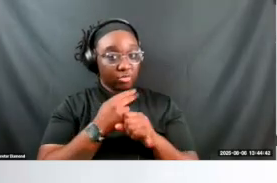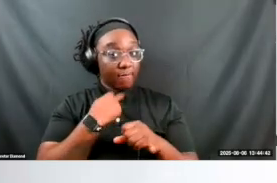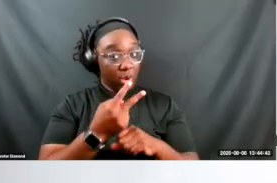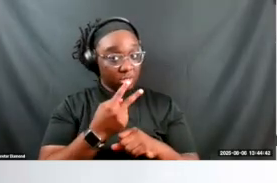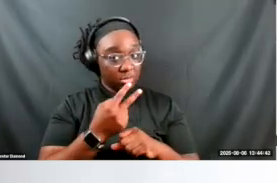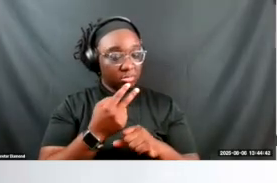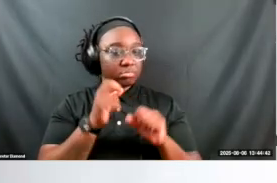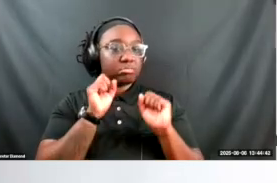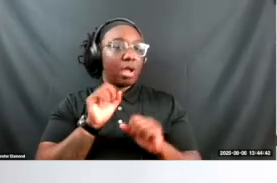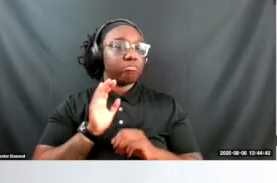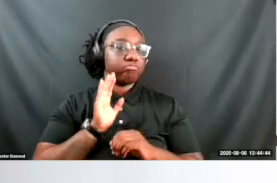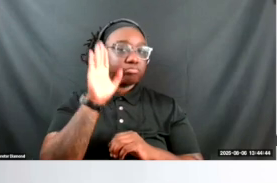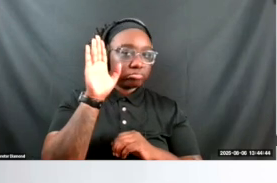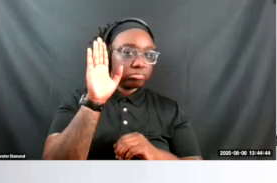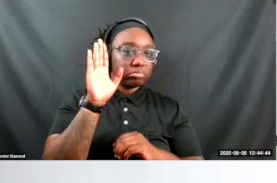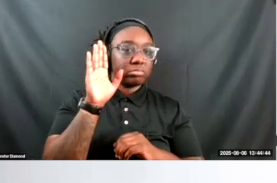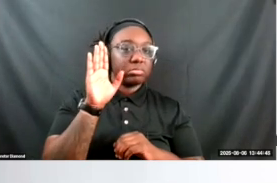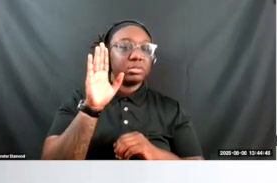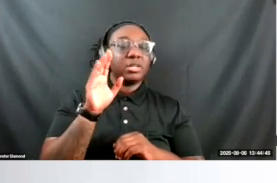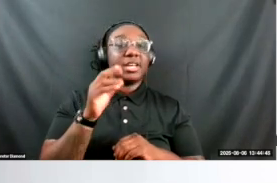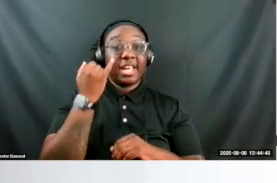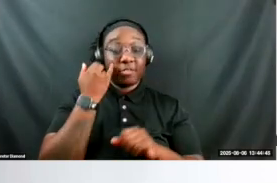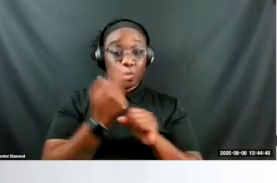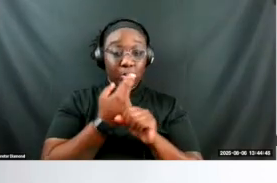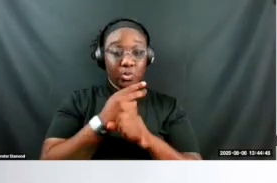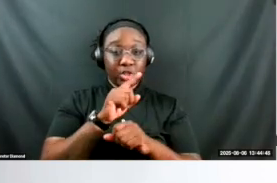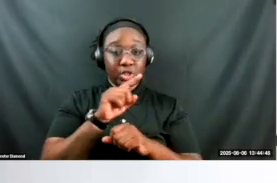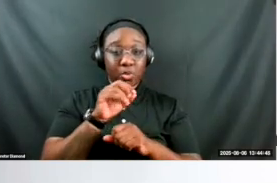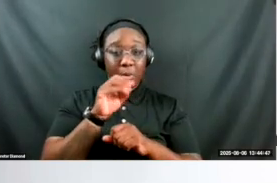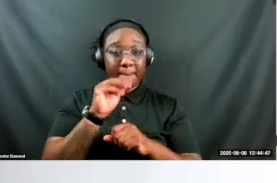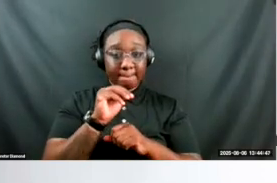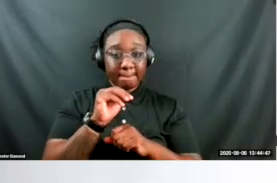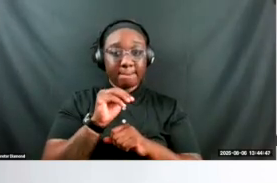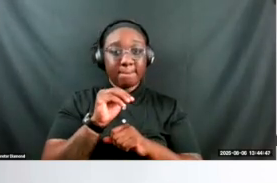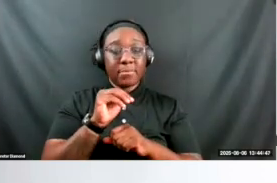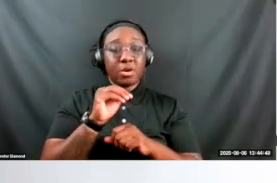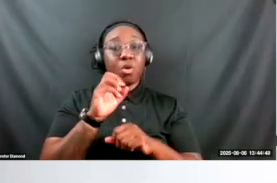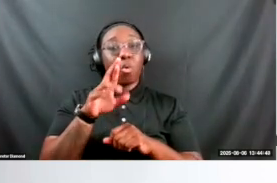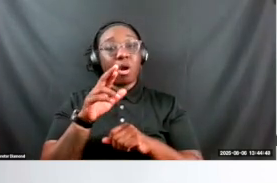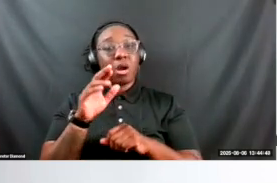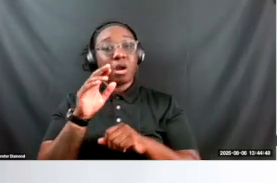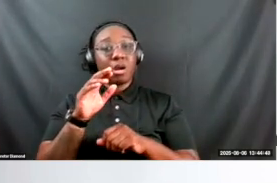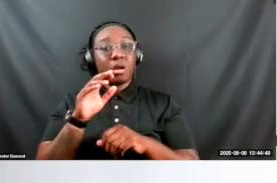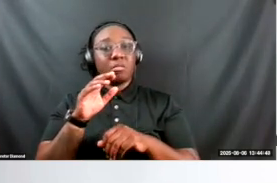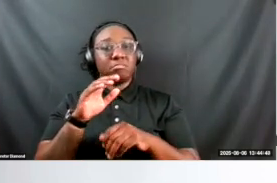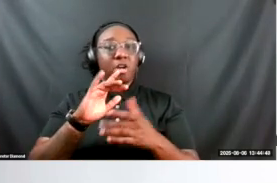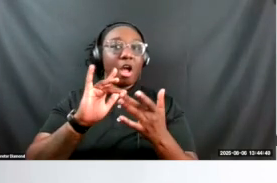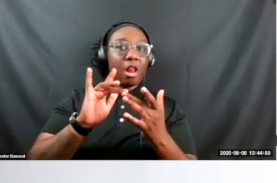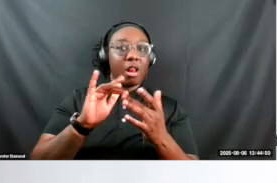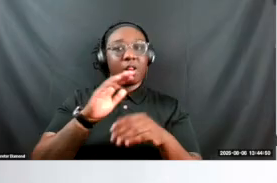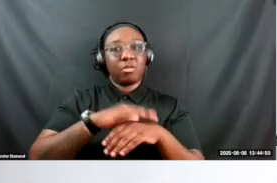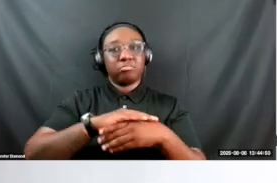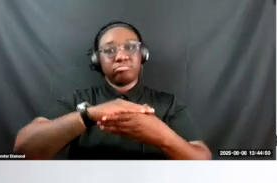raise your hand. For those using Zoom online on a desktop, please click on the raise hand option on the Zoom navigation